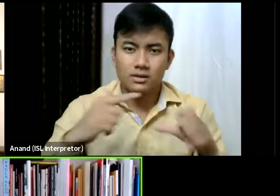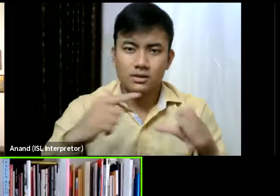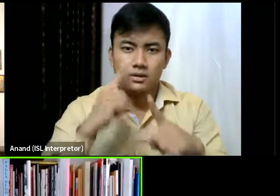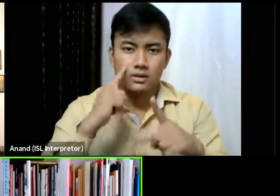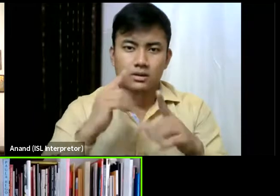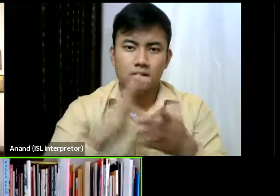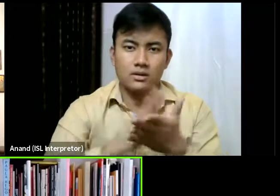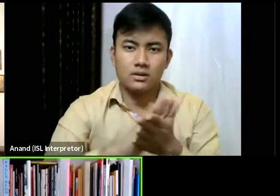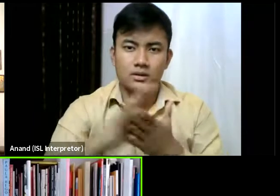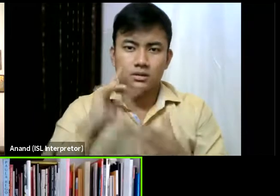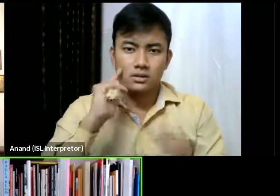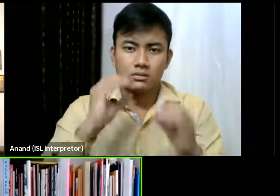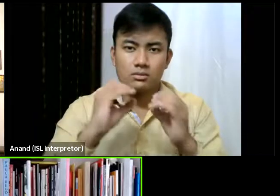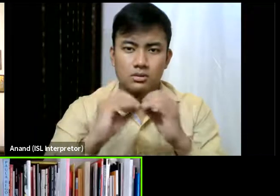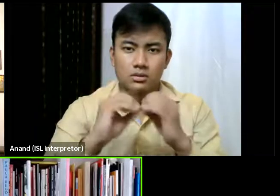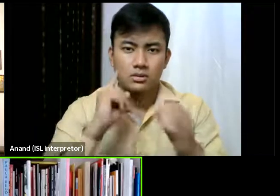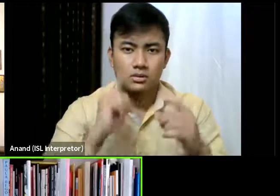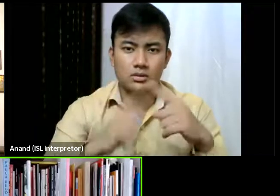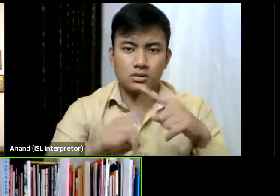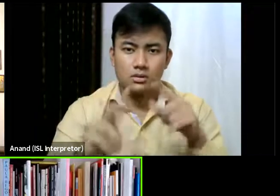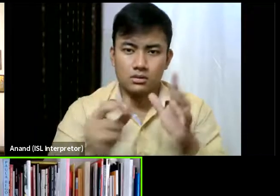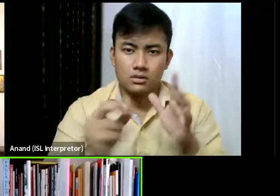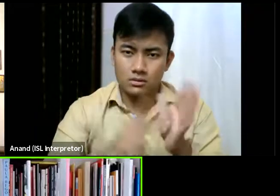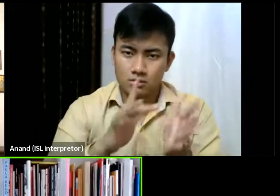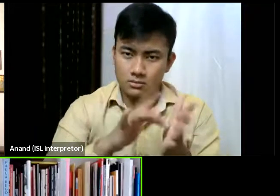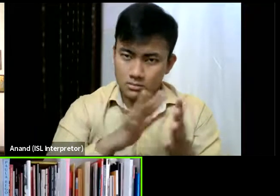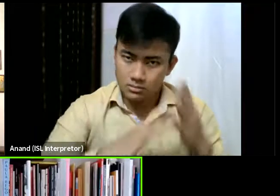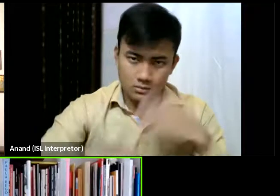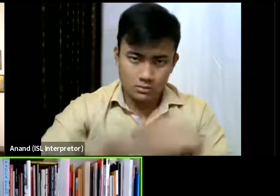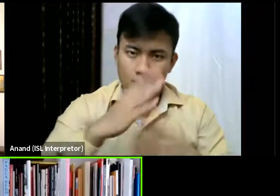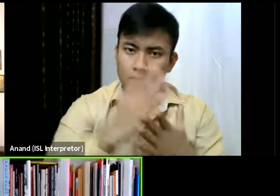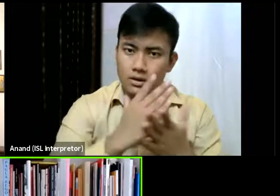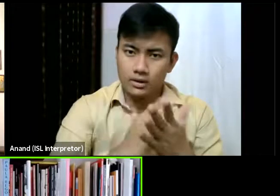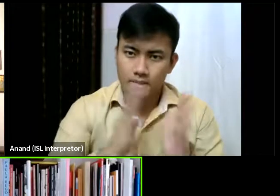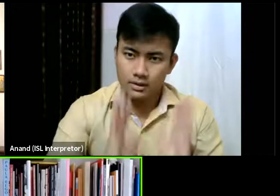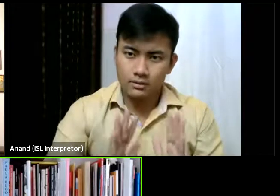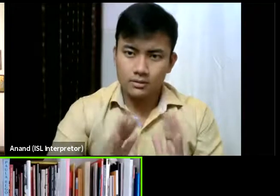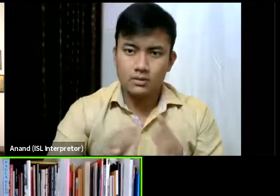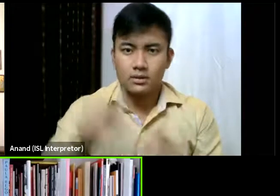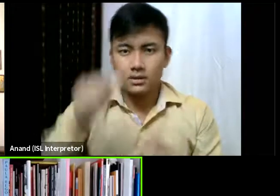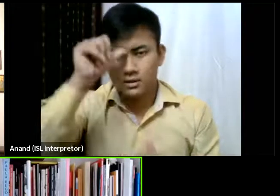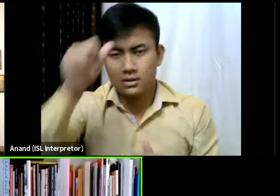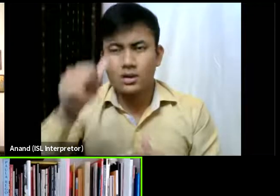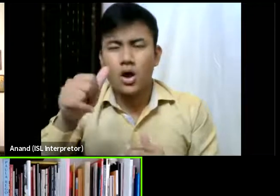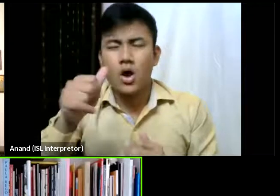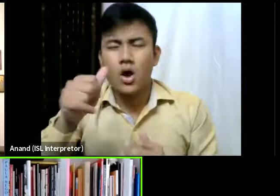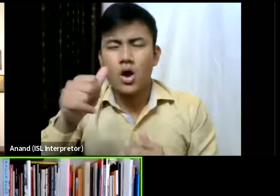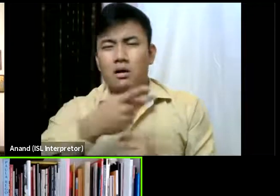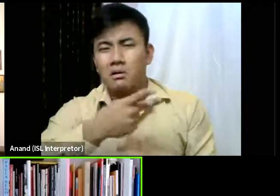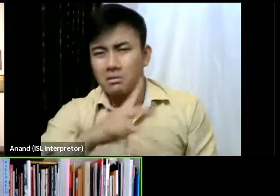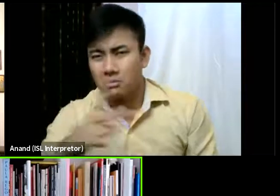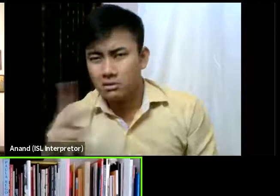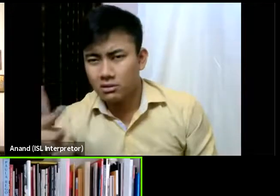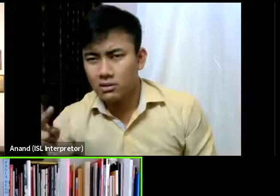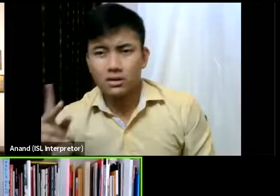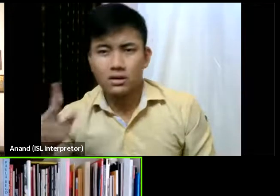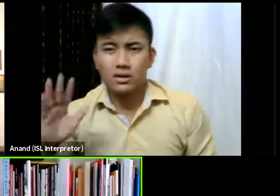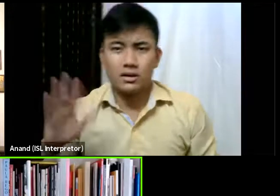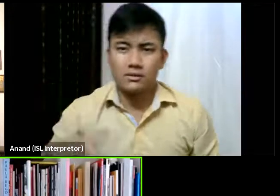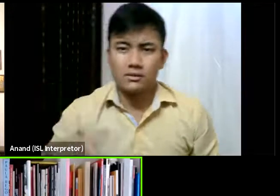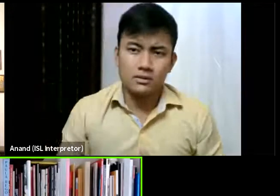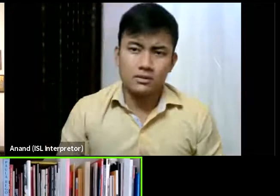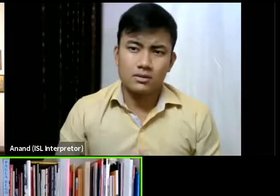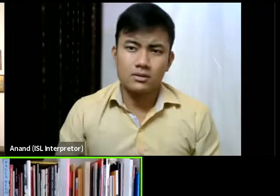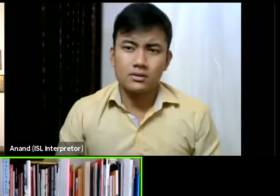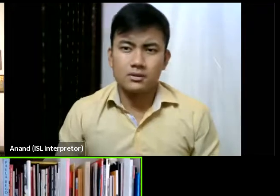think it's also going to be Manifesta, Berlin Biennale, Lyon Biennale, Documenta. So there is